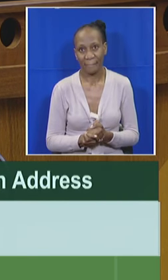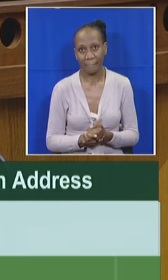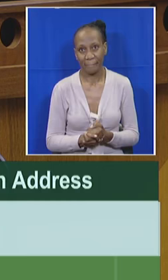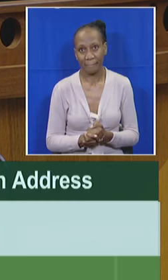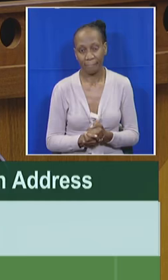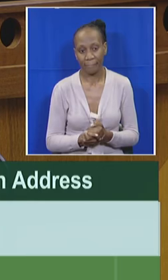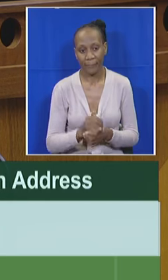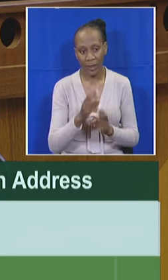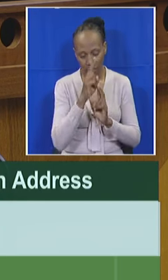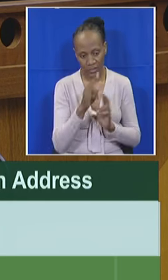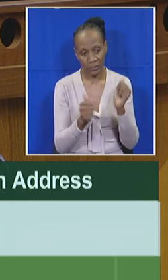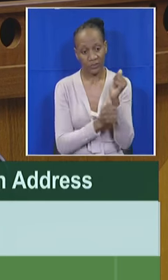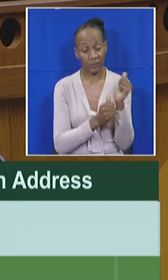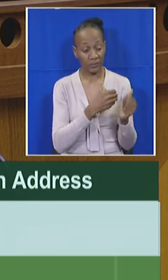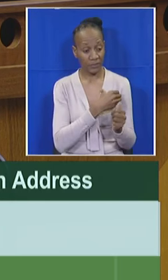Honorable Deputy President,